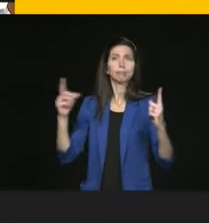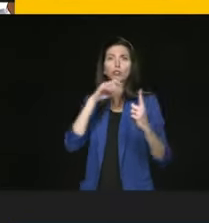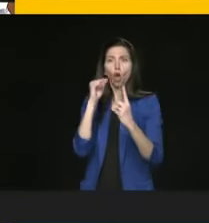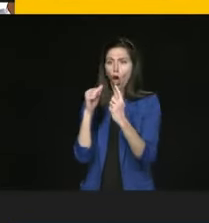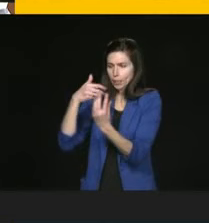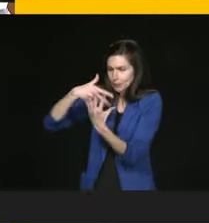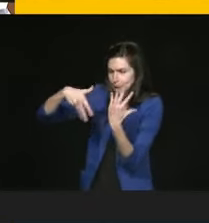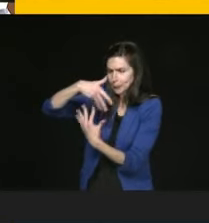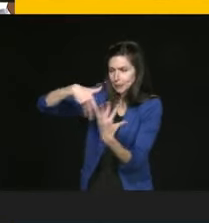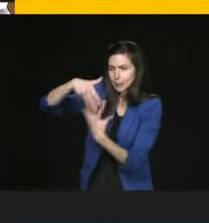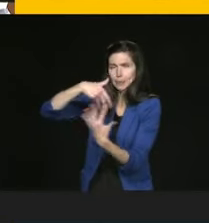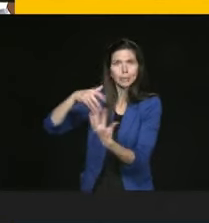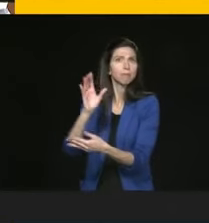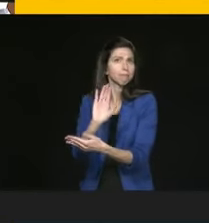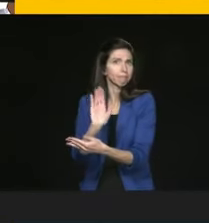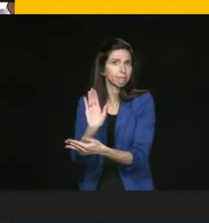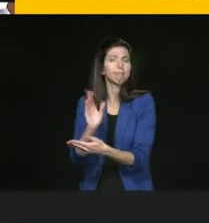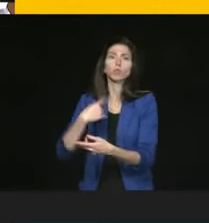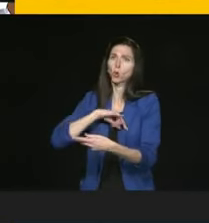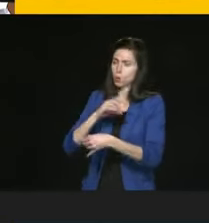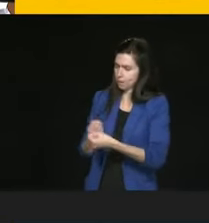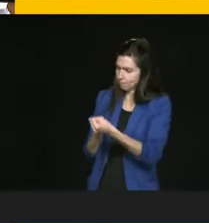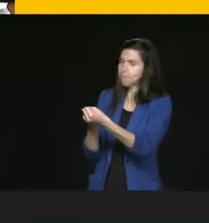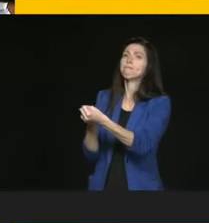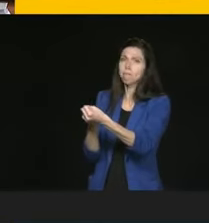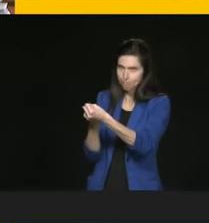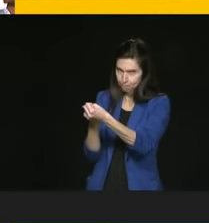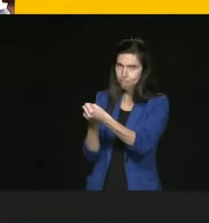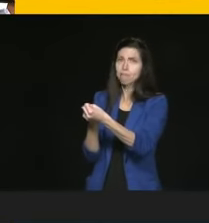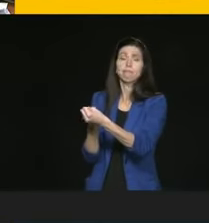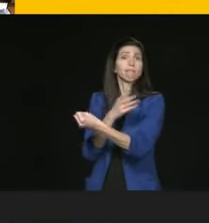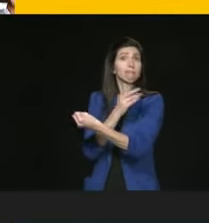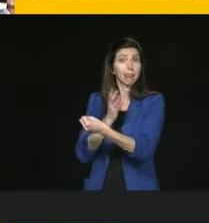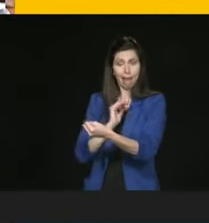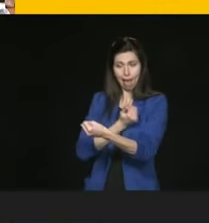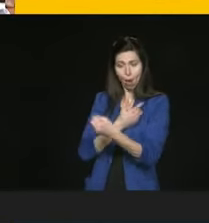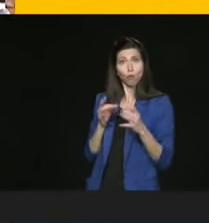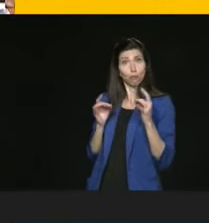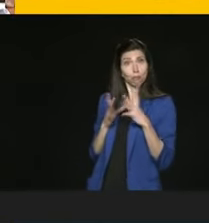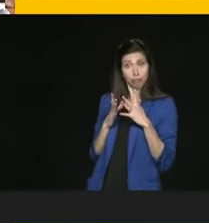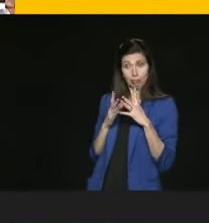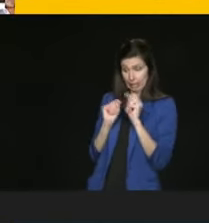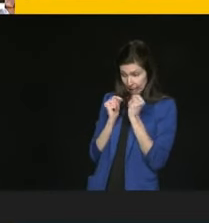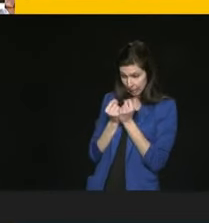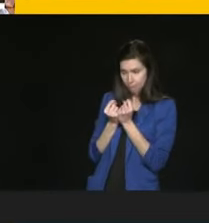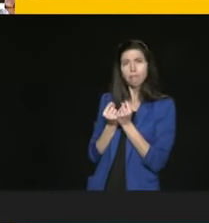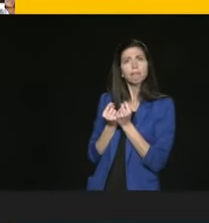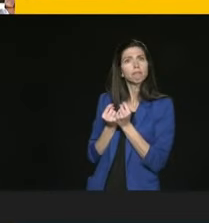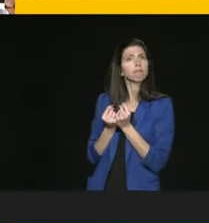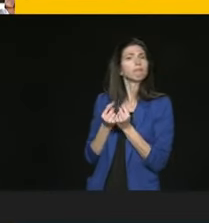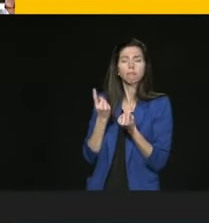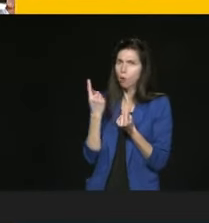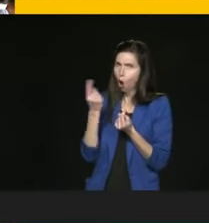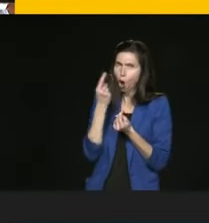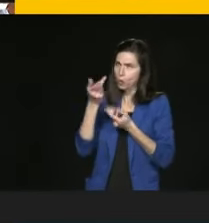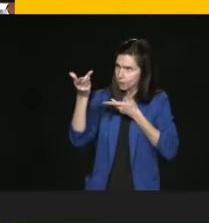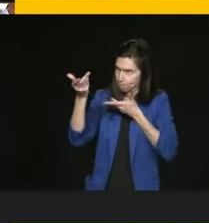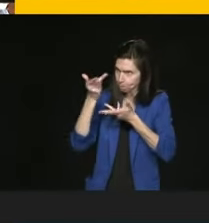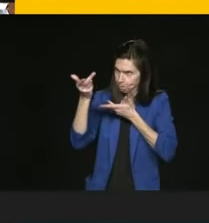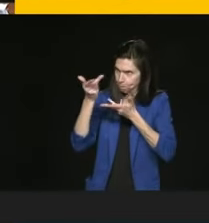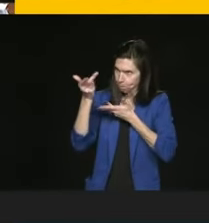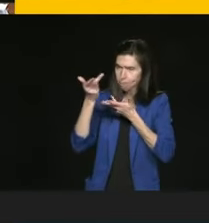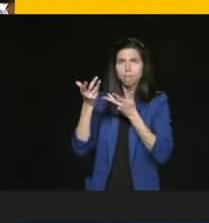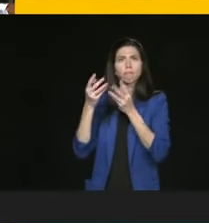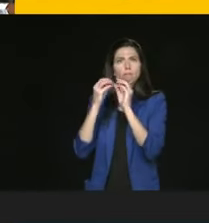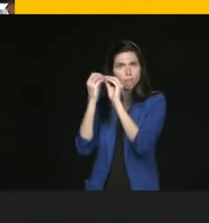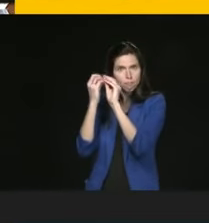and our crisis management team is constantly in touch with the First Nation of Kiseshawan to plan emergency preparedness plans. We continue to